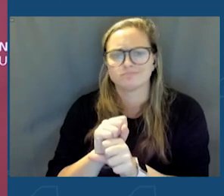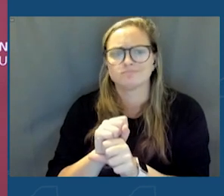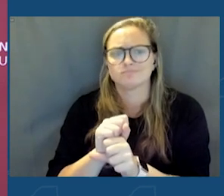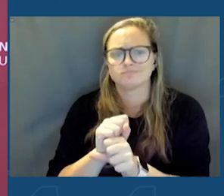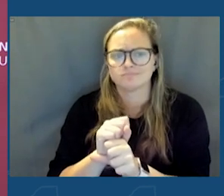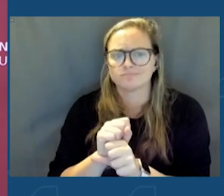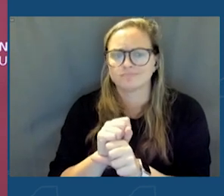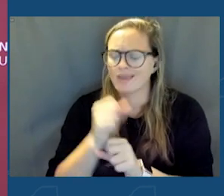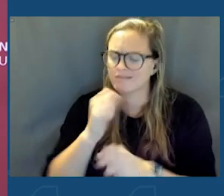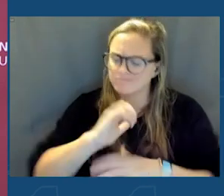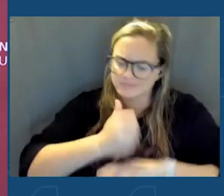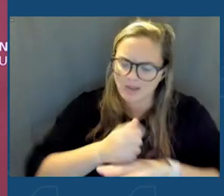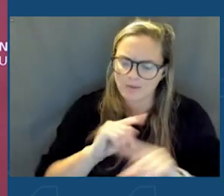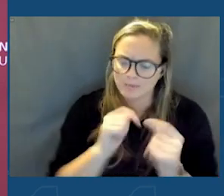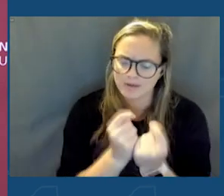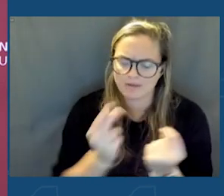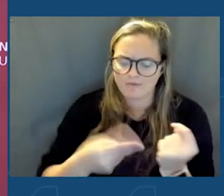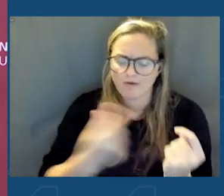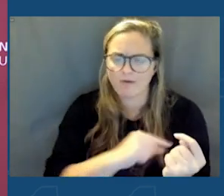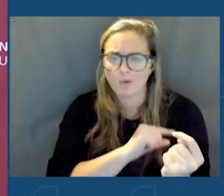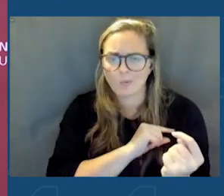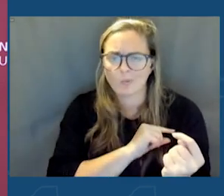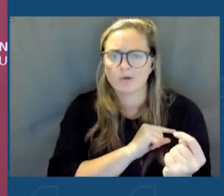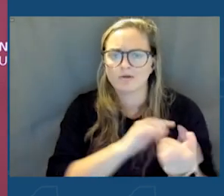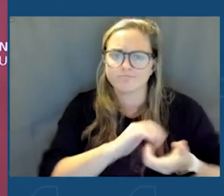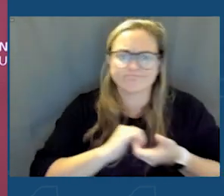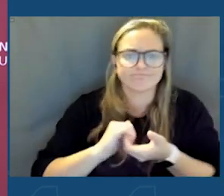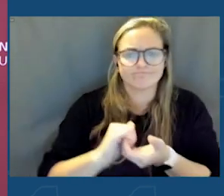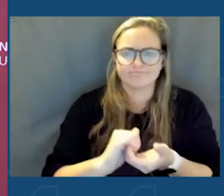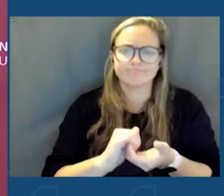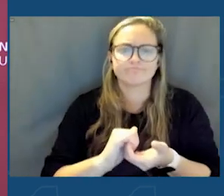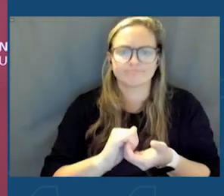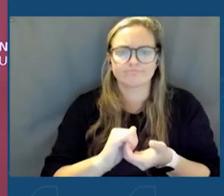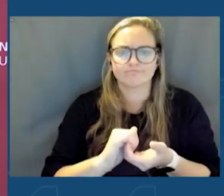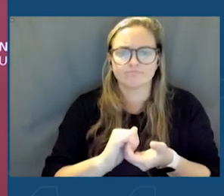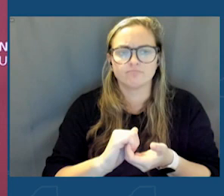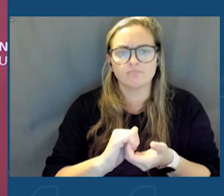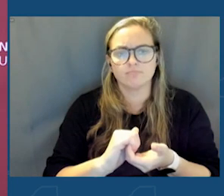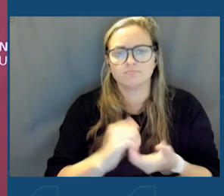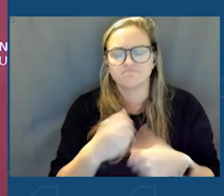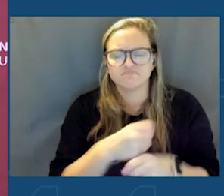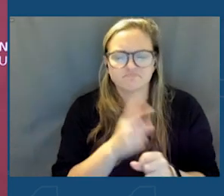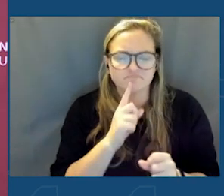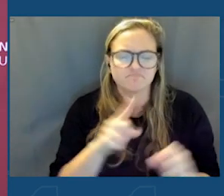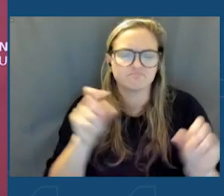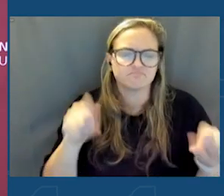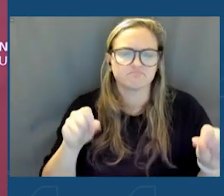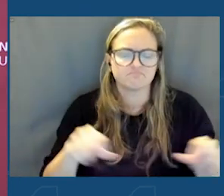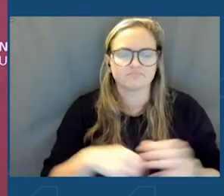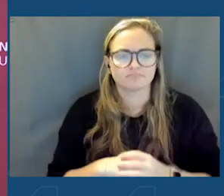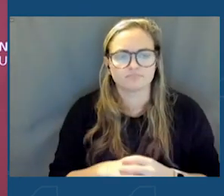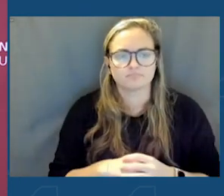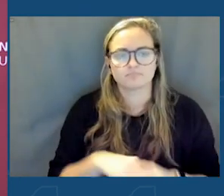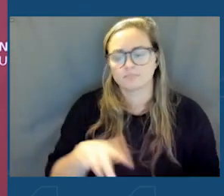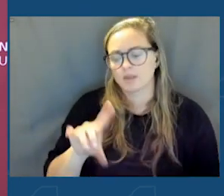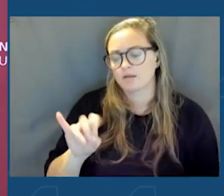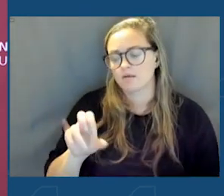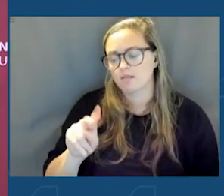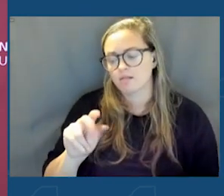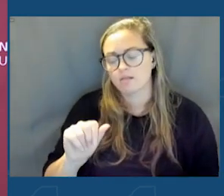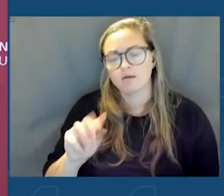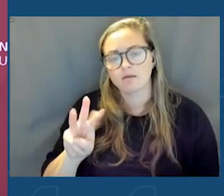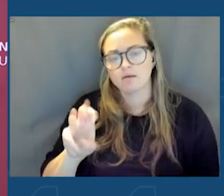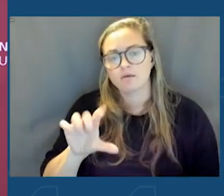assembling the team of high-quality partners who made this a great possibility. Dewana Williams, who serves as